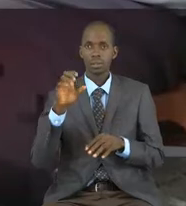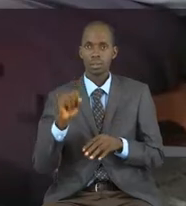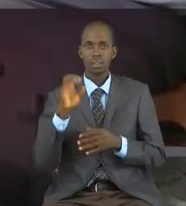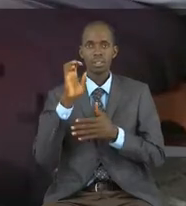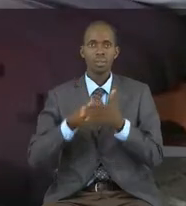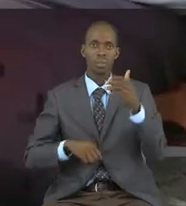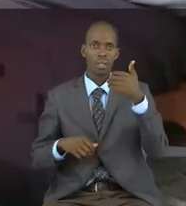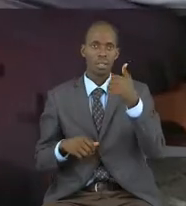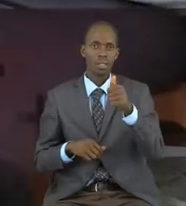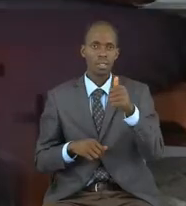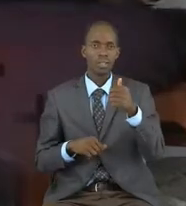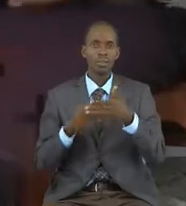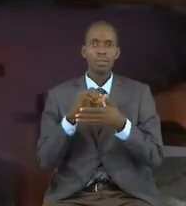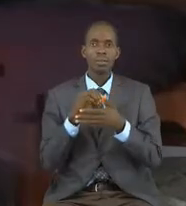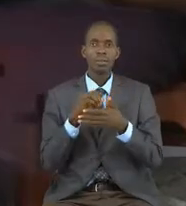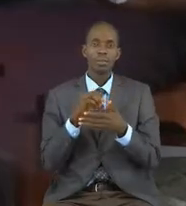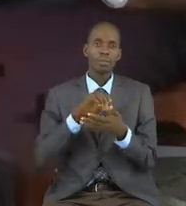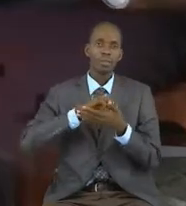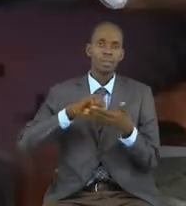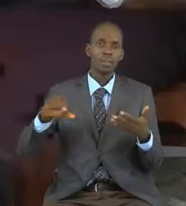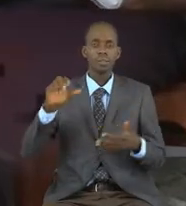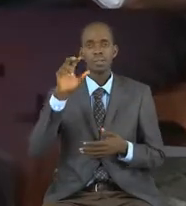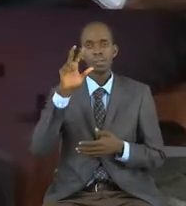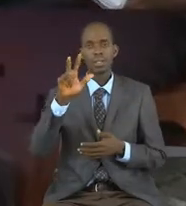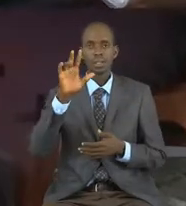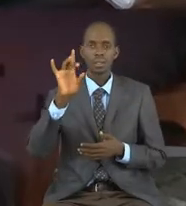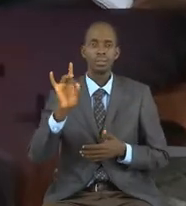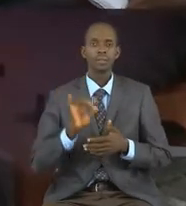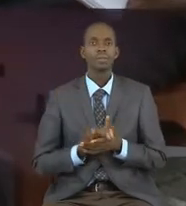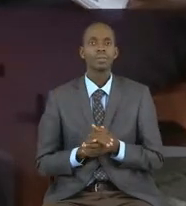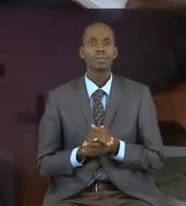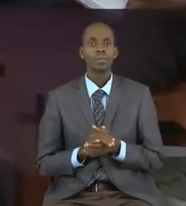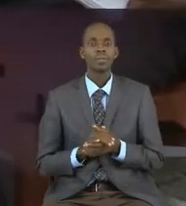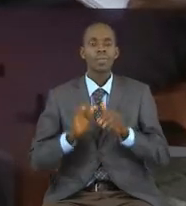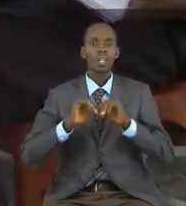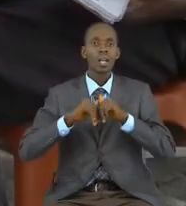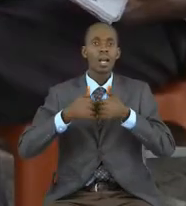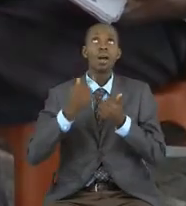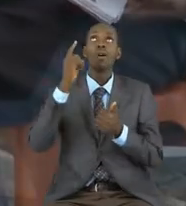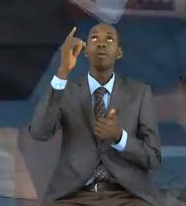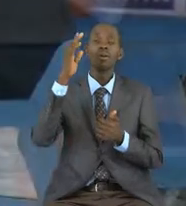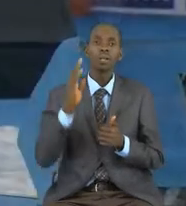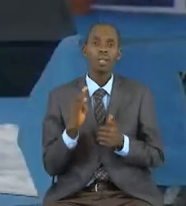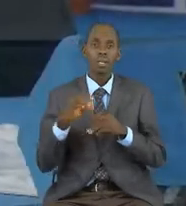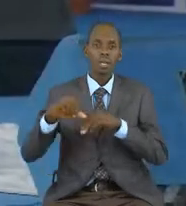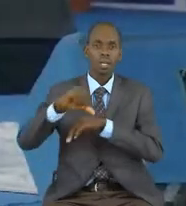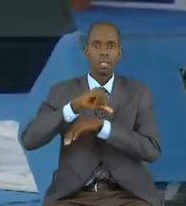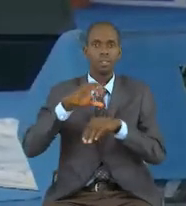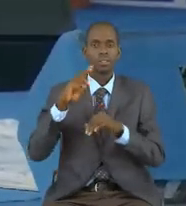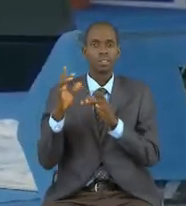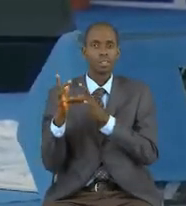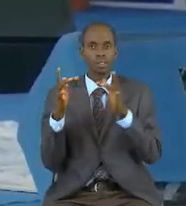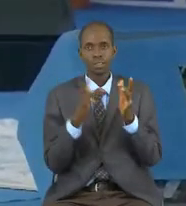10, reading from verse 38. How God anointed Jesus